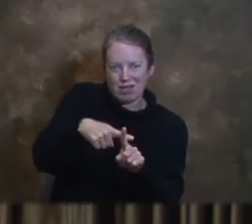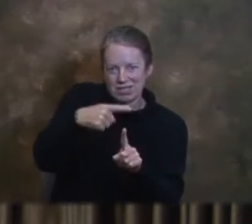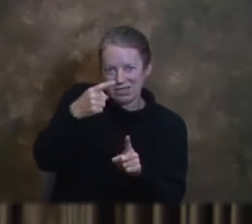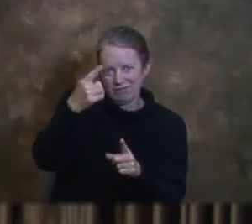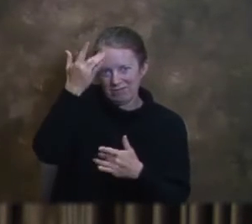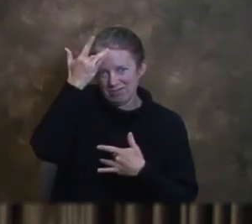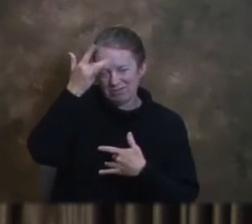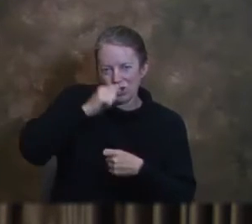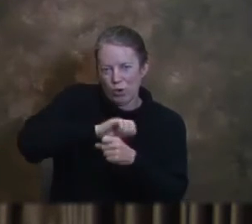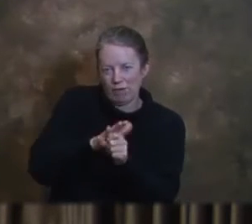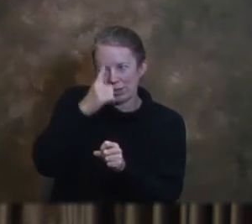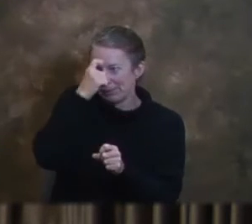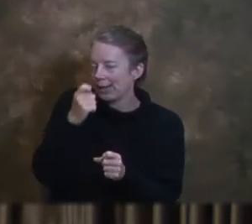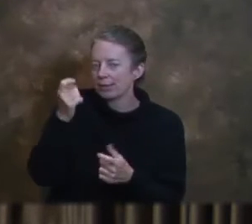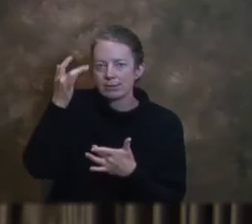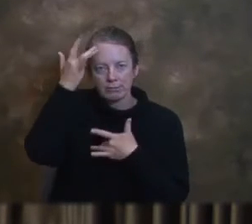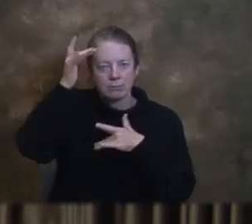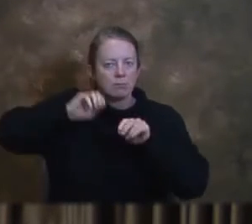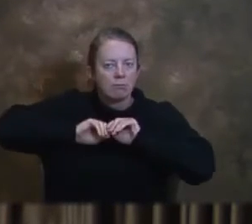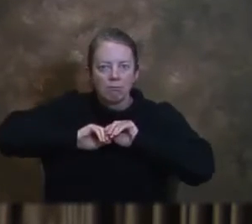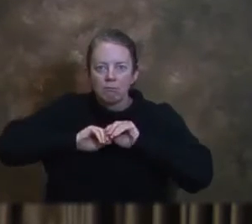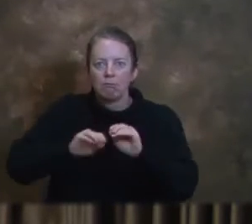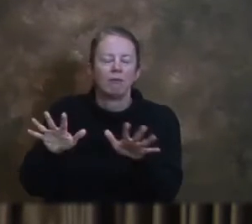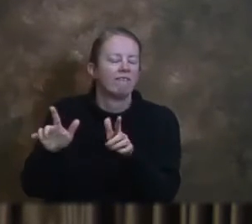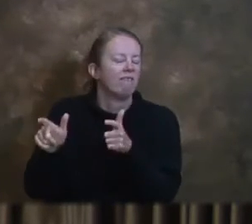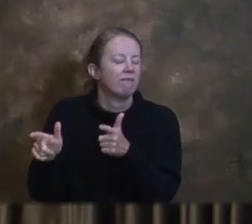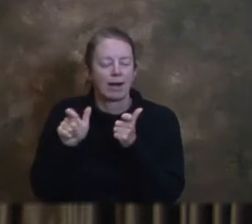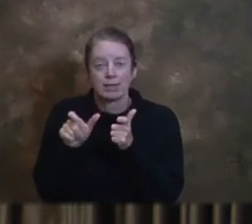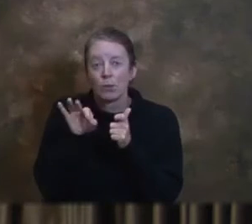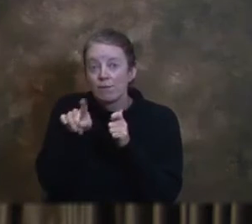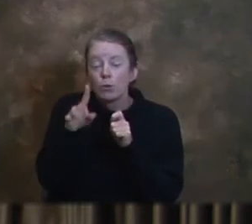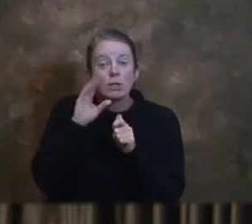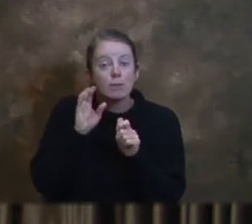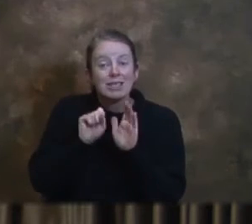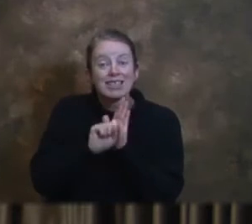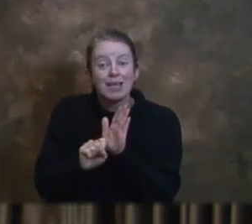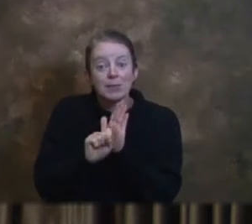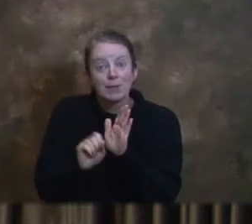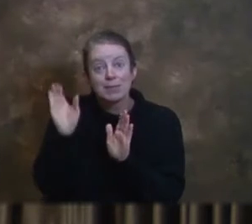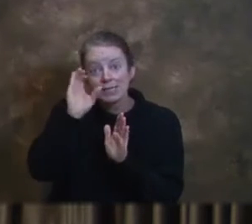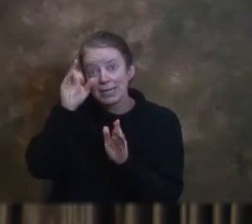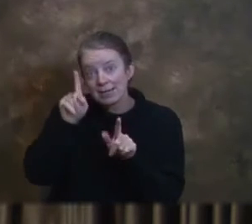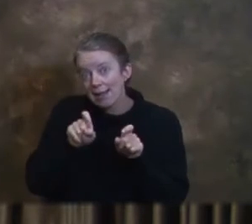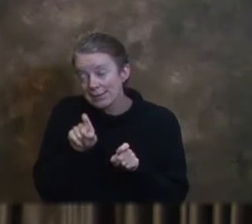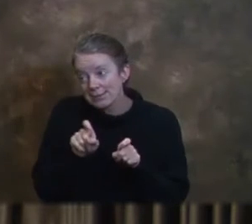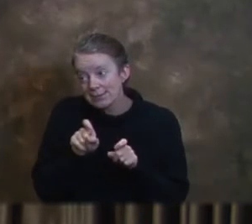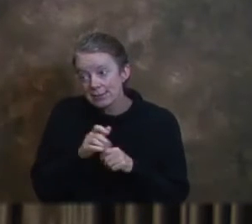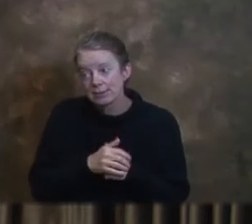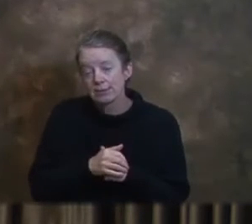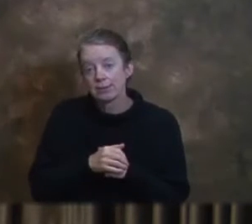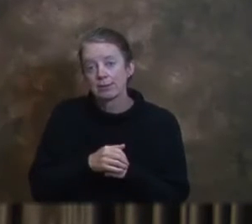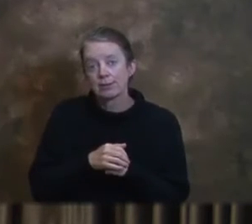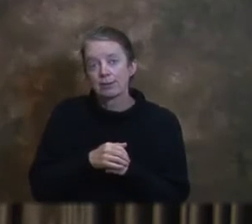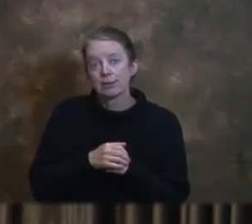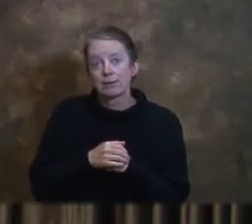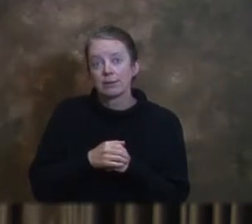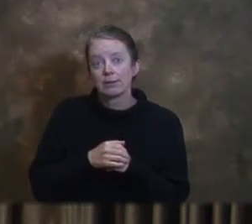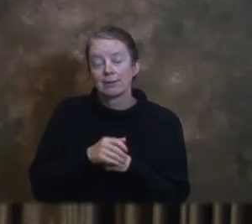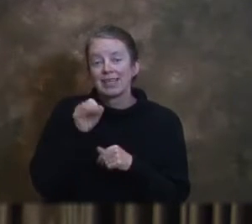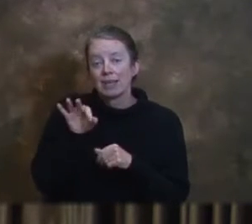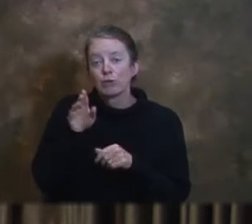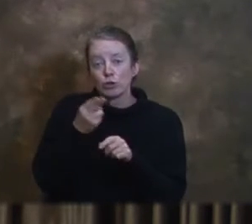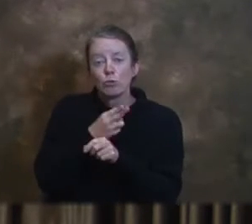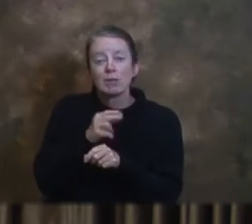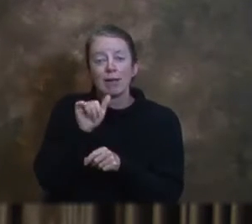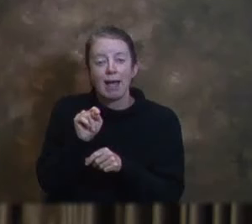quickly. So just a reminder, if you're having symptoms, seek out testing. Just remember, if you're going to be using